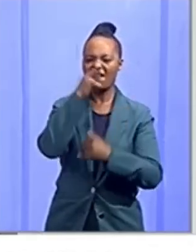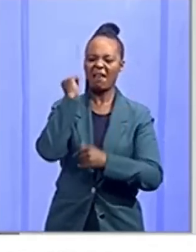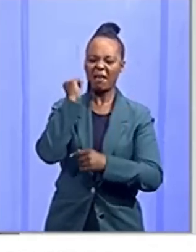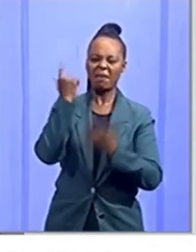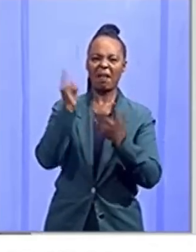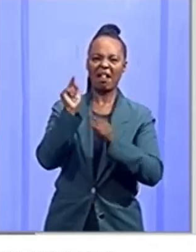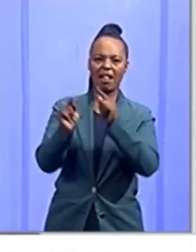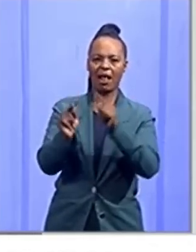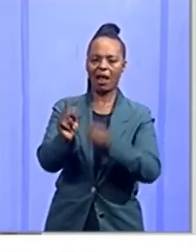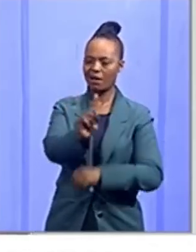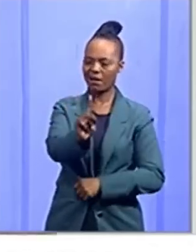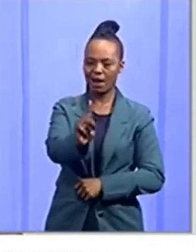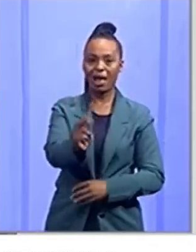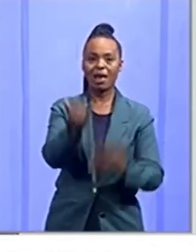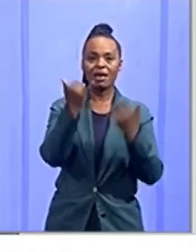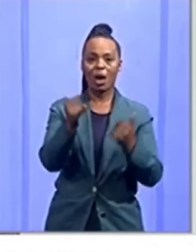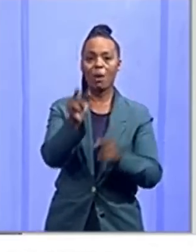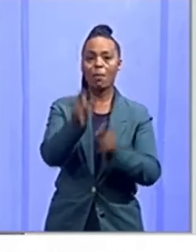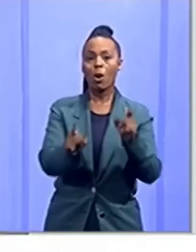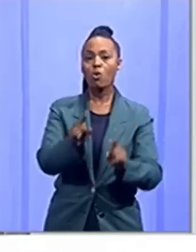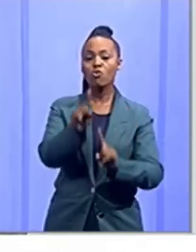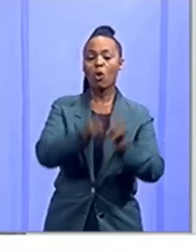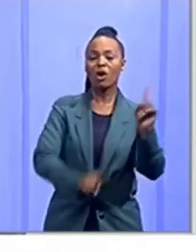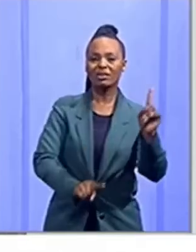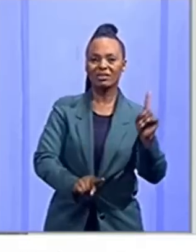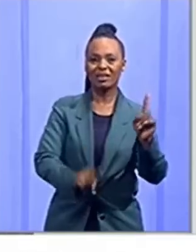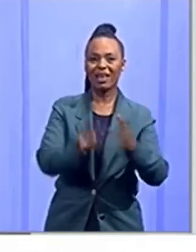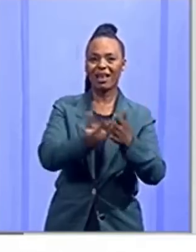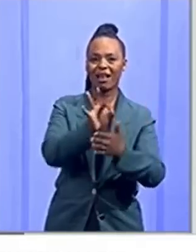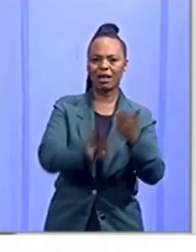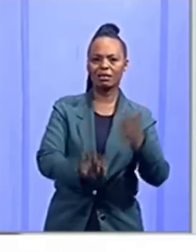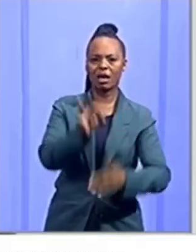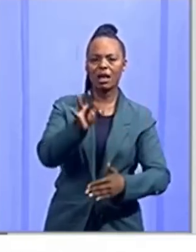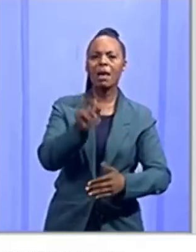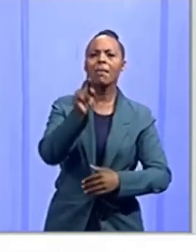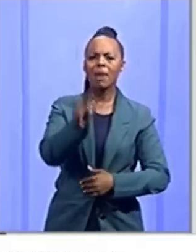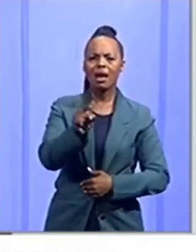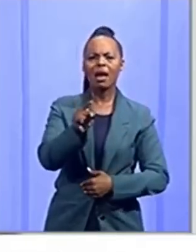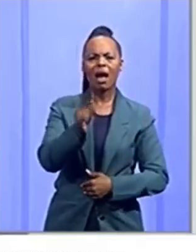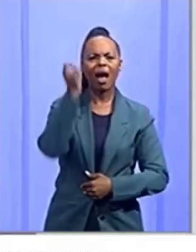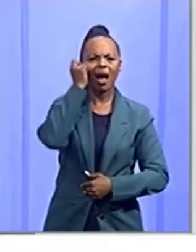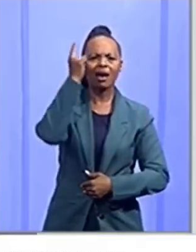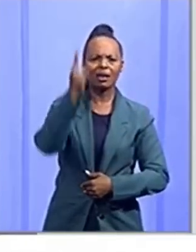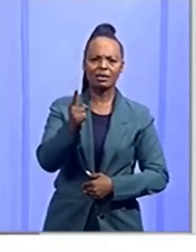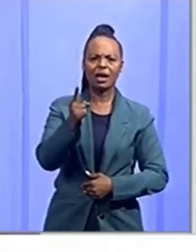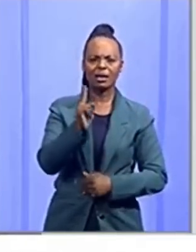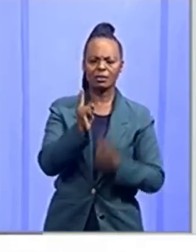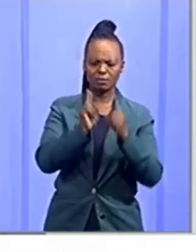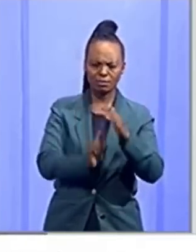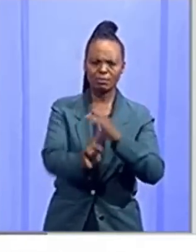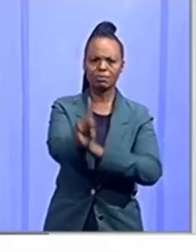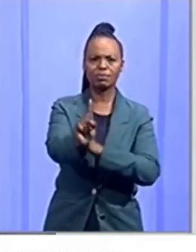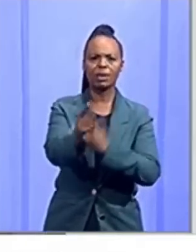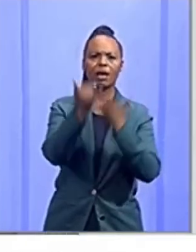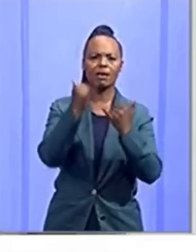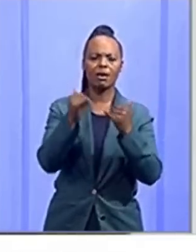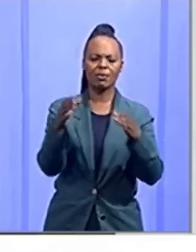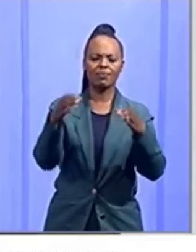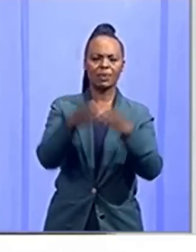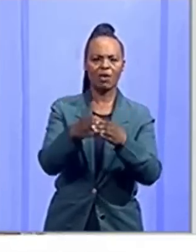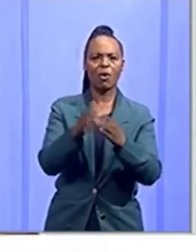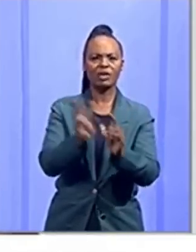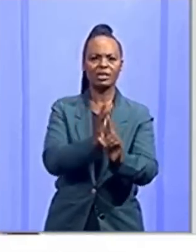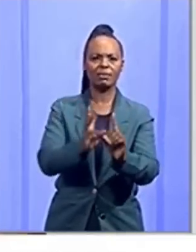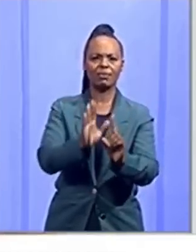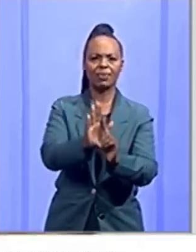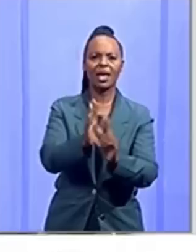and all of that. Those who have lost, they must understand, they must subject themselves to the discipline of the party. Their turn